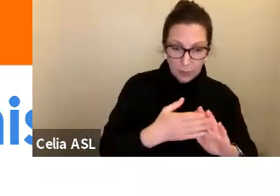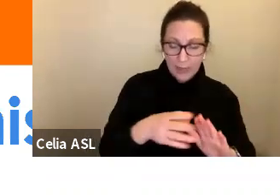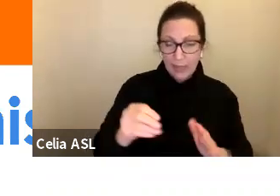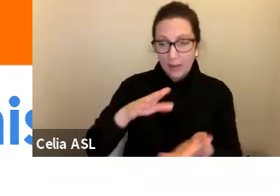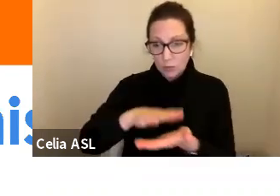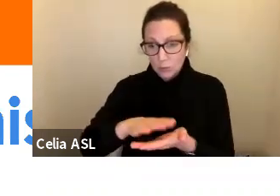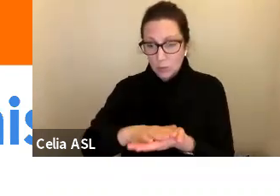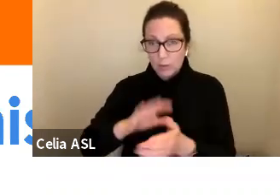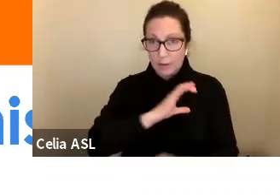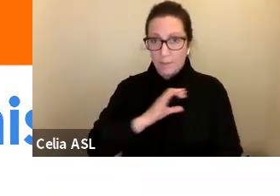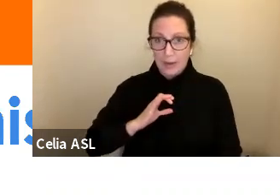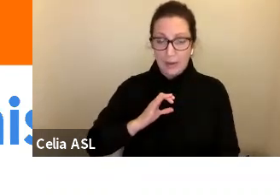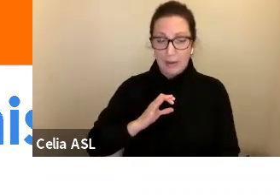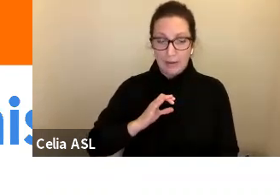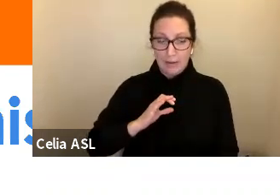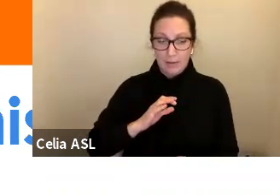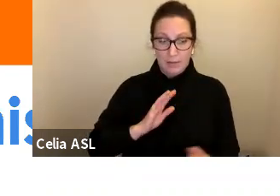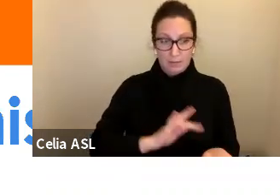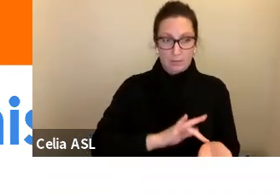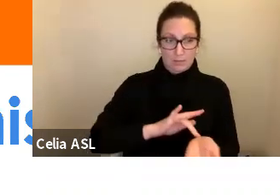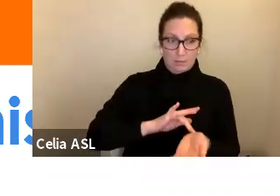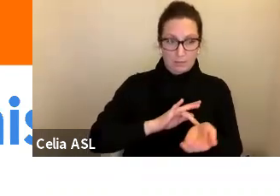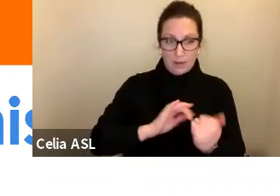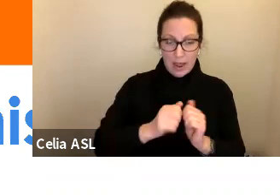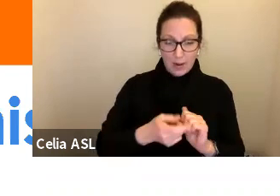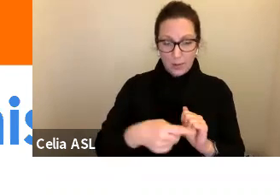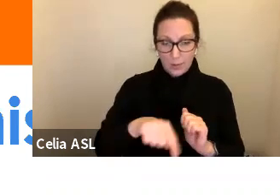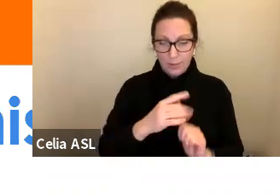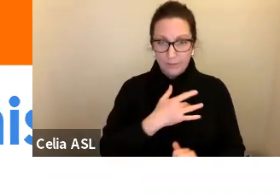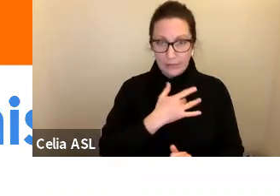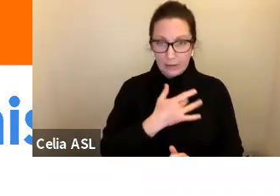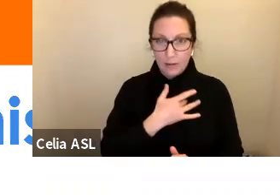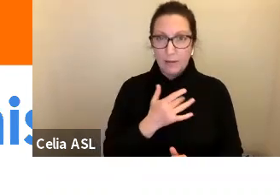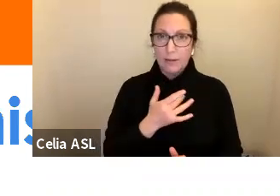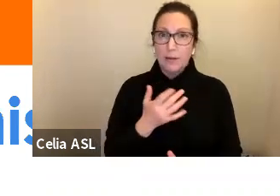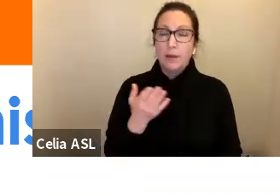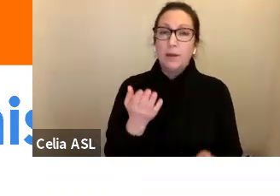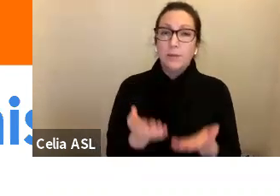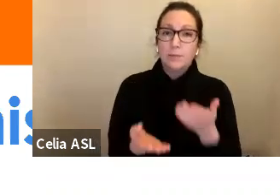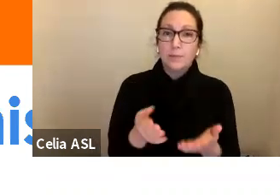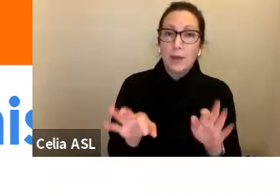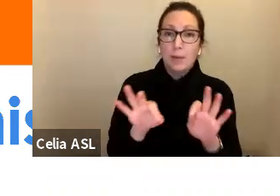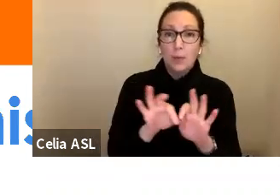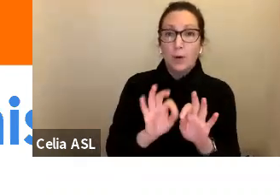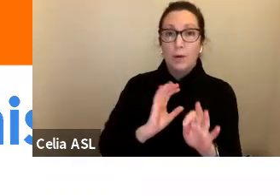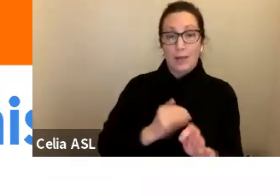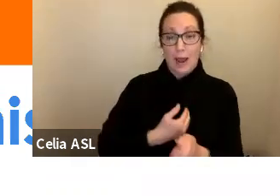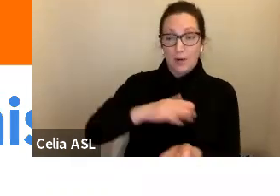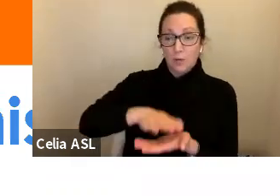doing, it might be helpful to have contact between members of our school